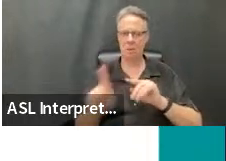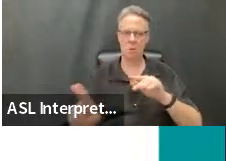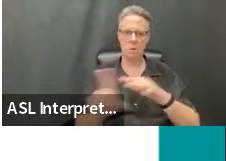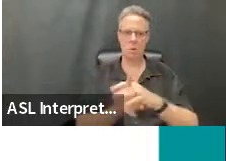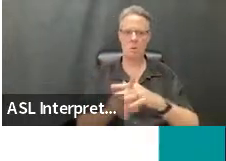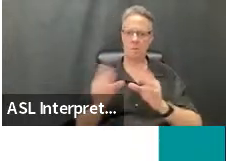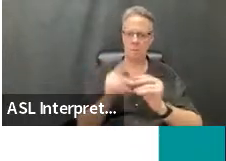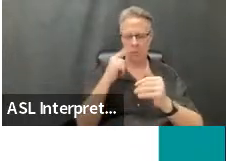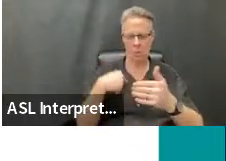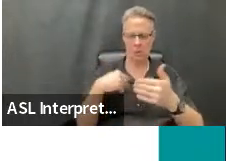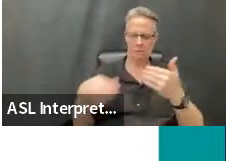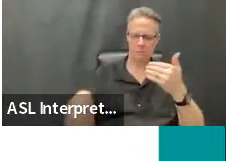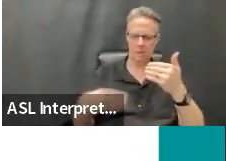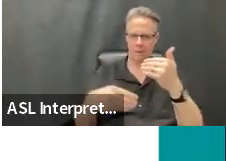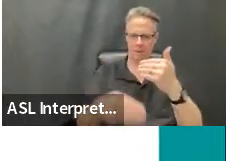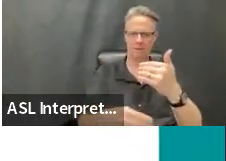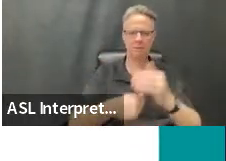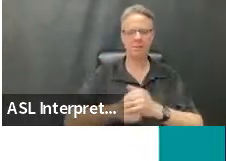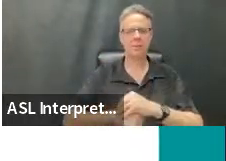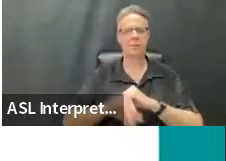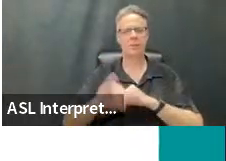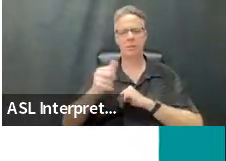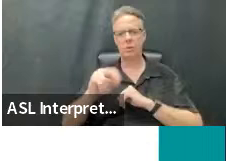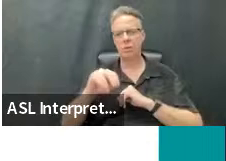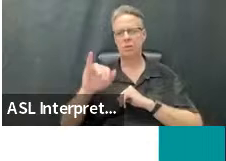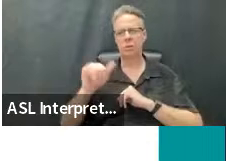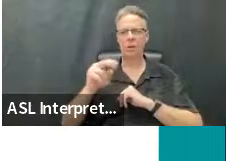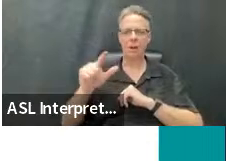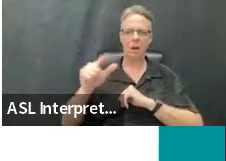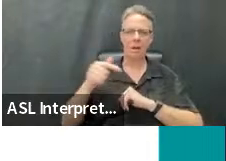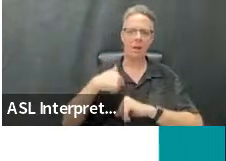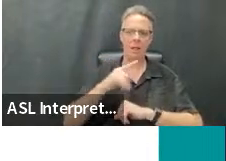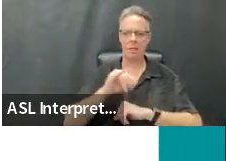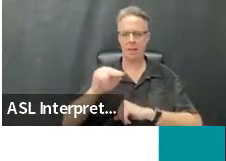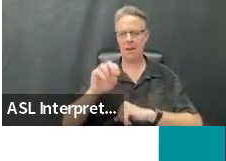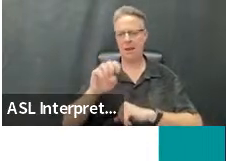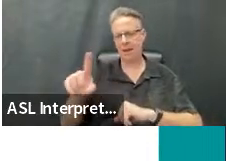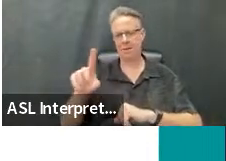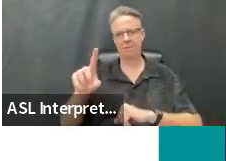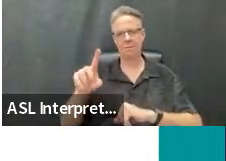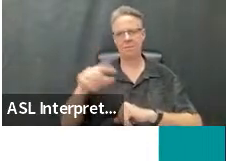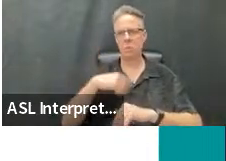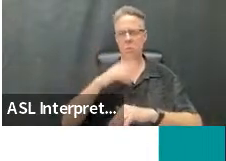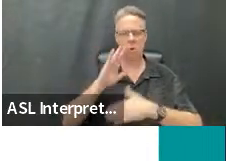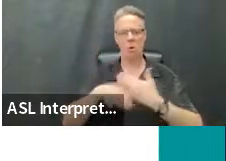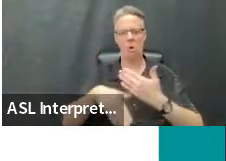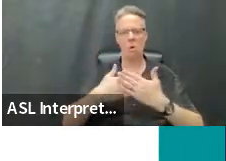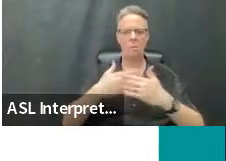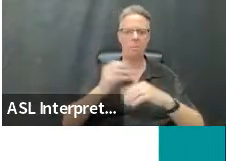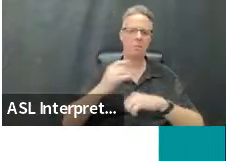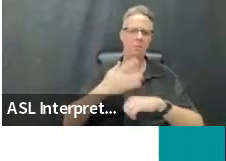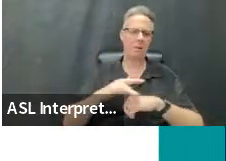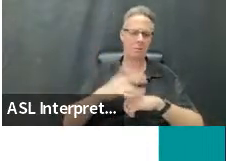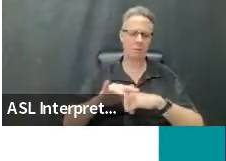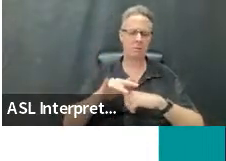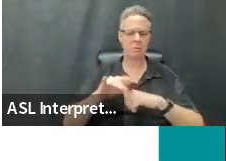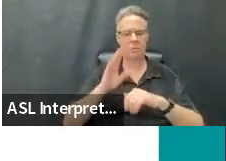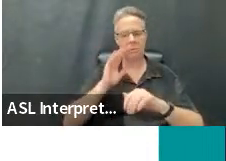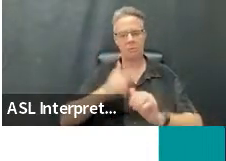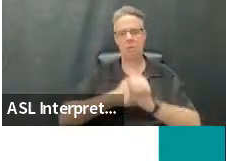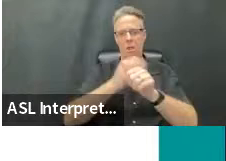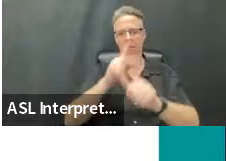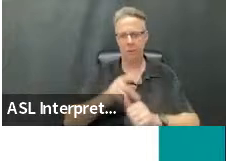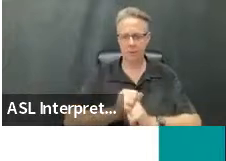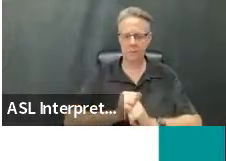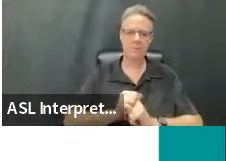we've added some. Jason, Johnell, and I, Lynn and Ed, we all will make ourselves available to follow up,